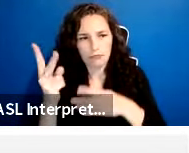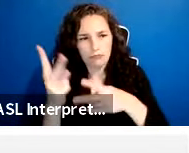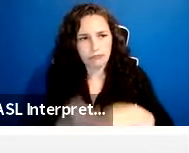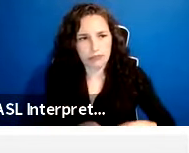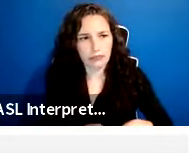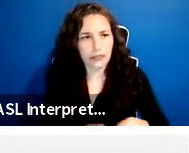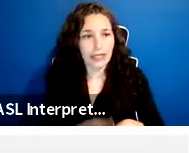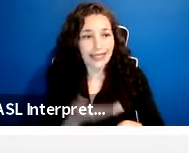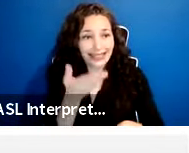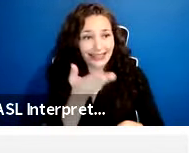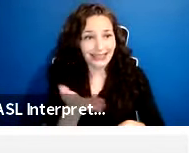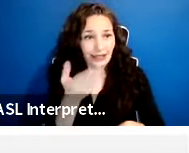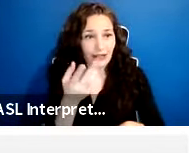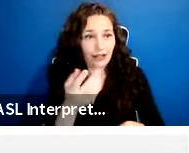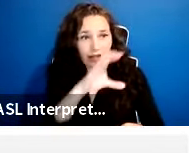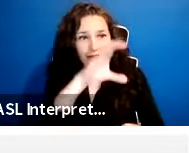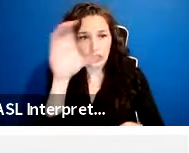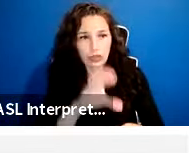a